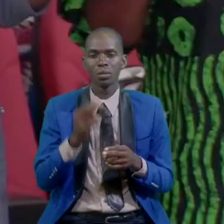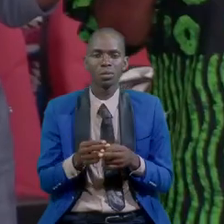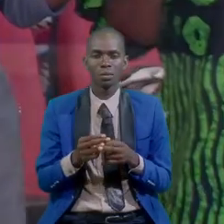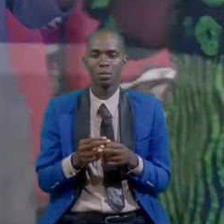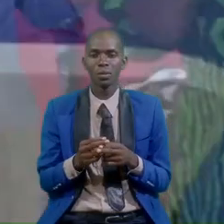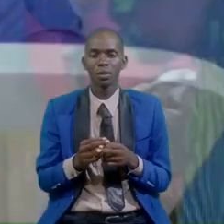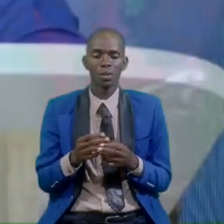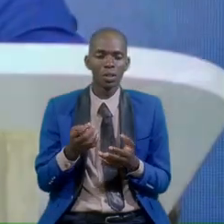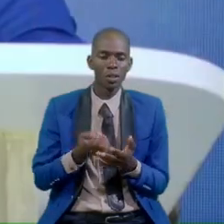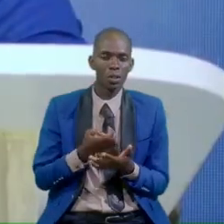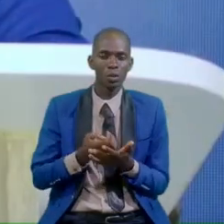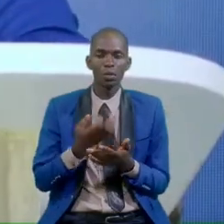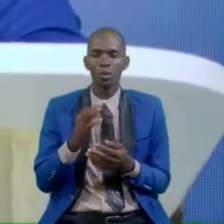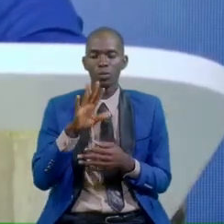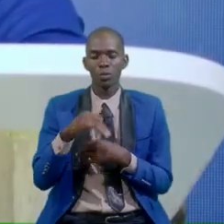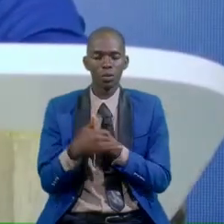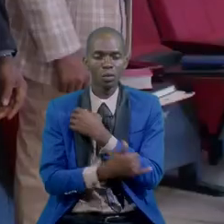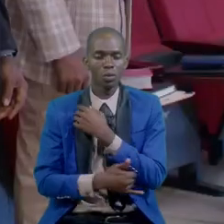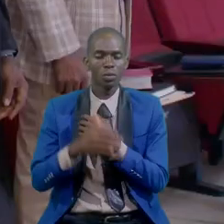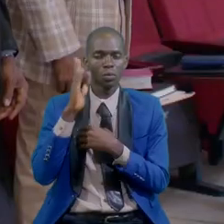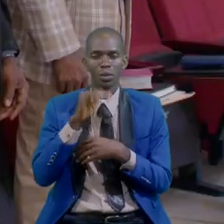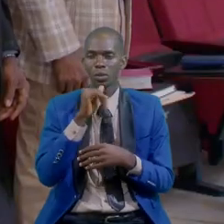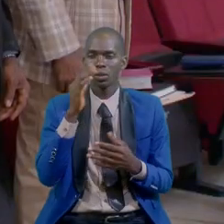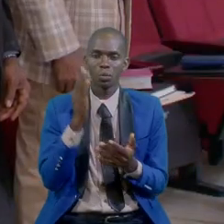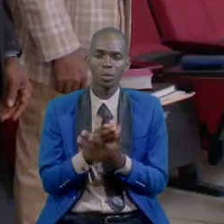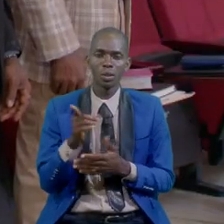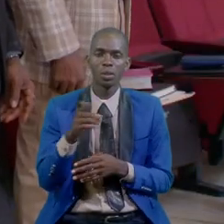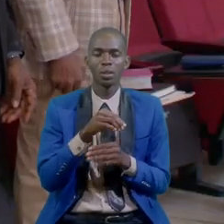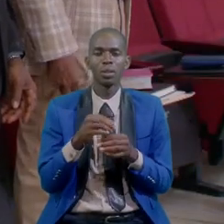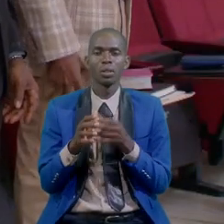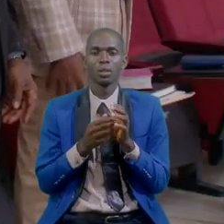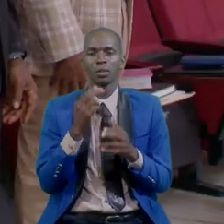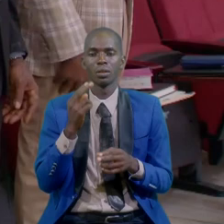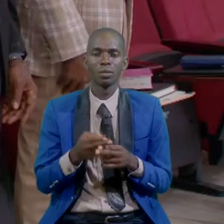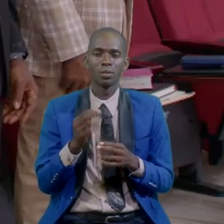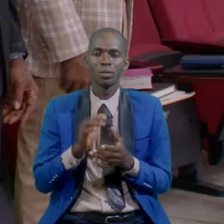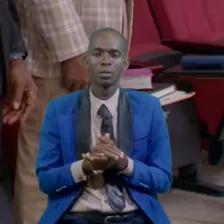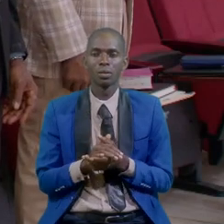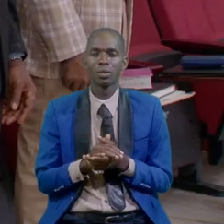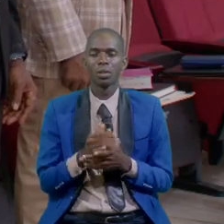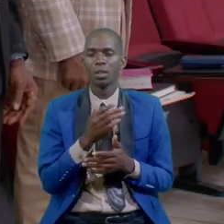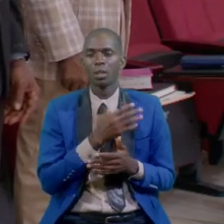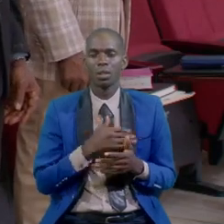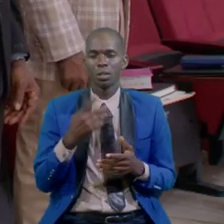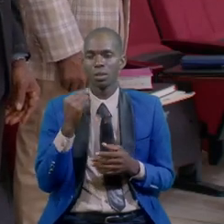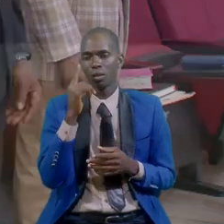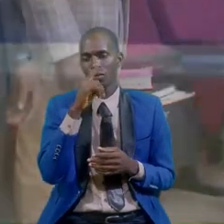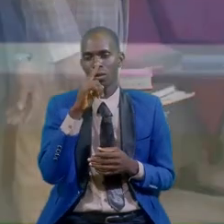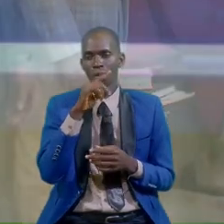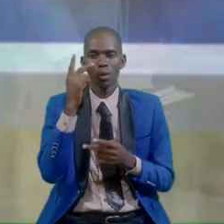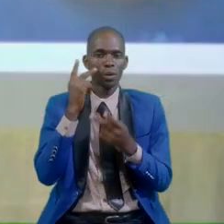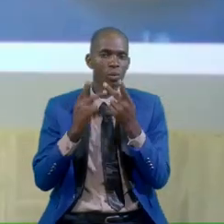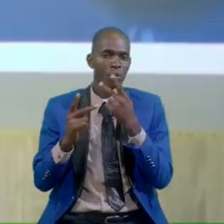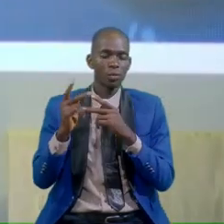Economy of your country will not stop you. And the false prophets in the